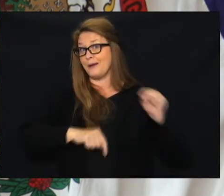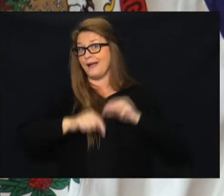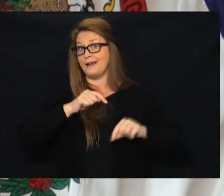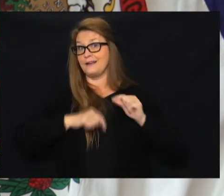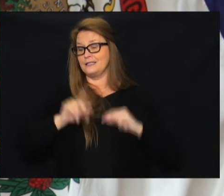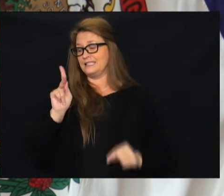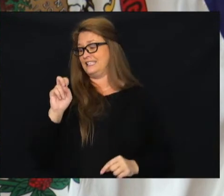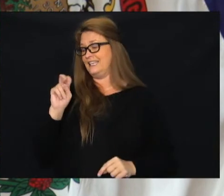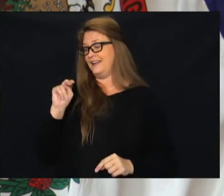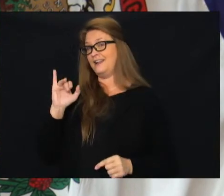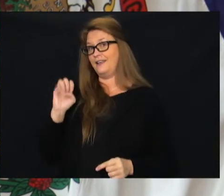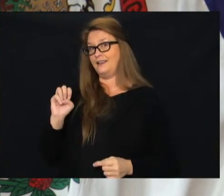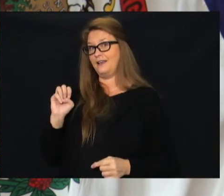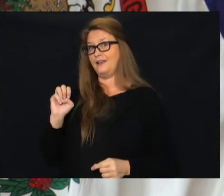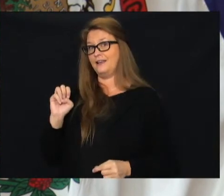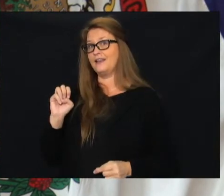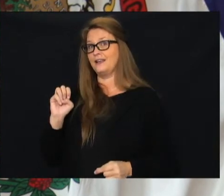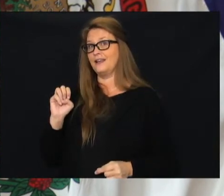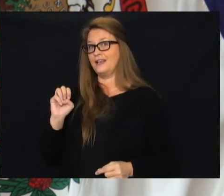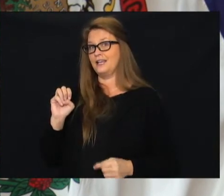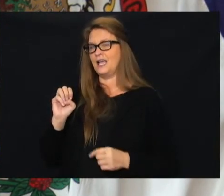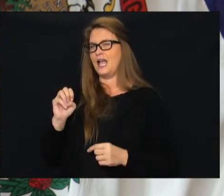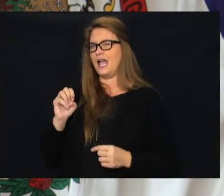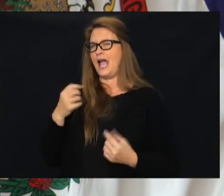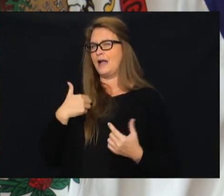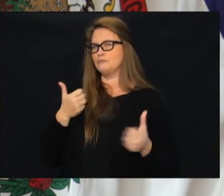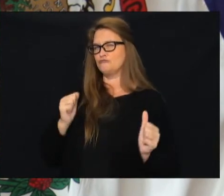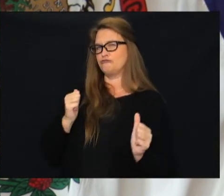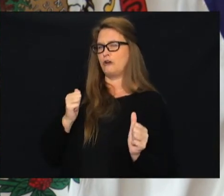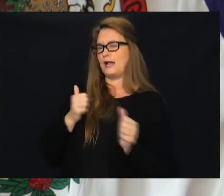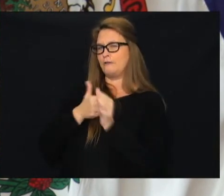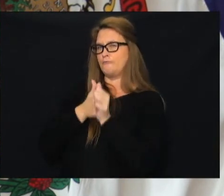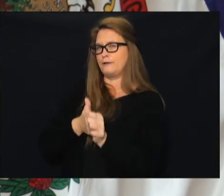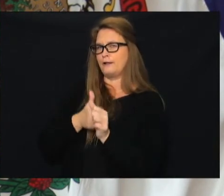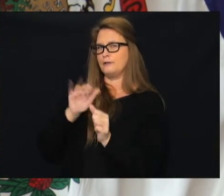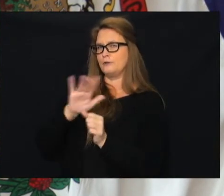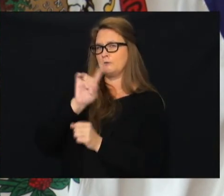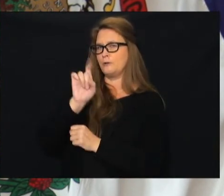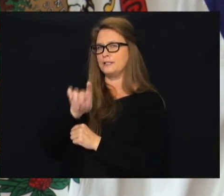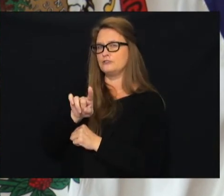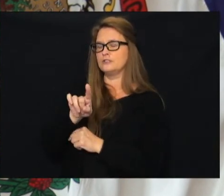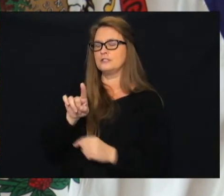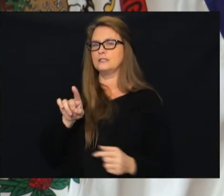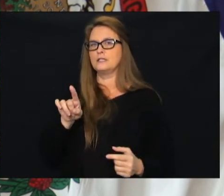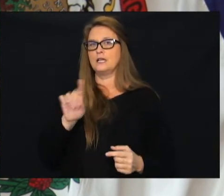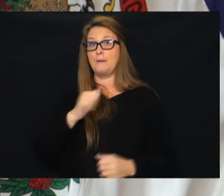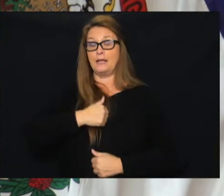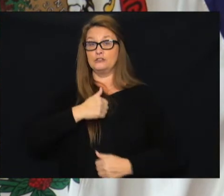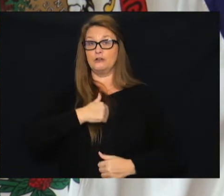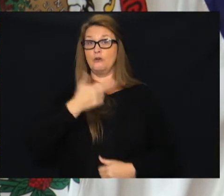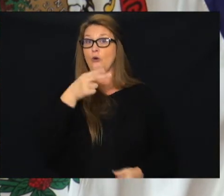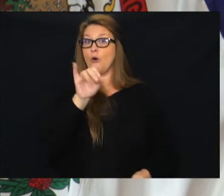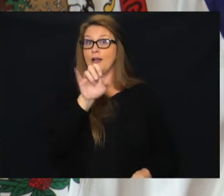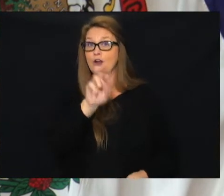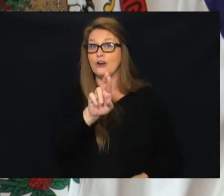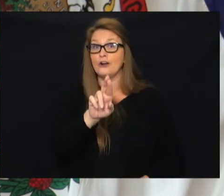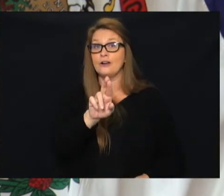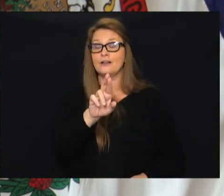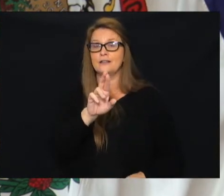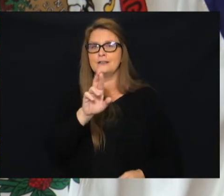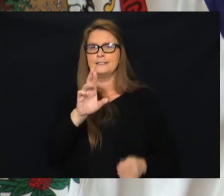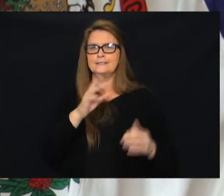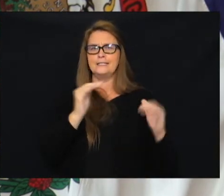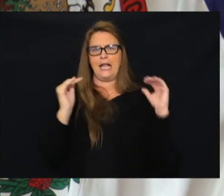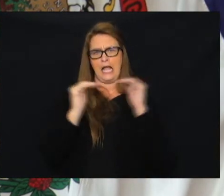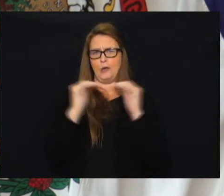you asked because I was trying to follow too. You know, about our general. You know, trying to equate.